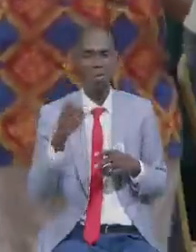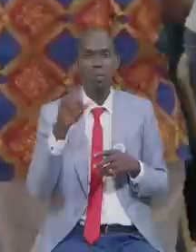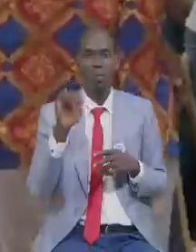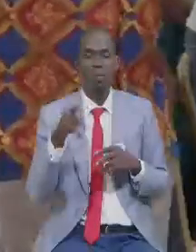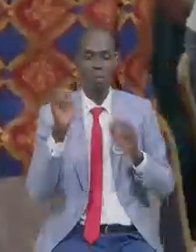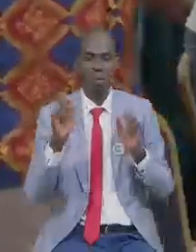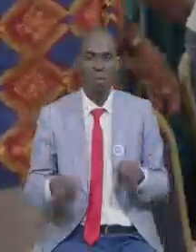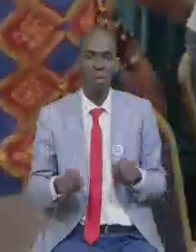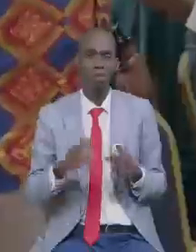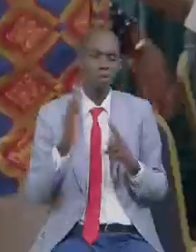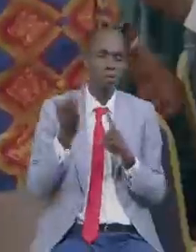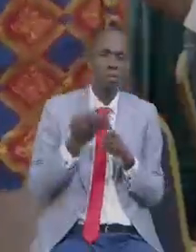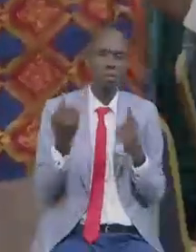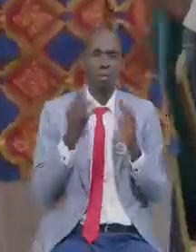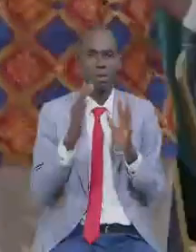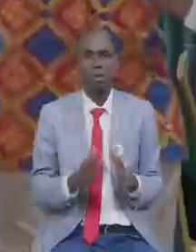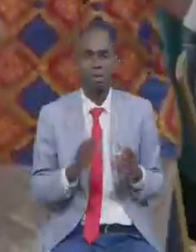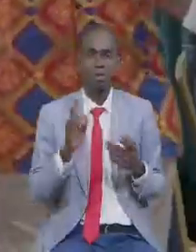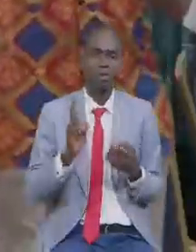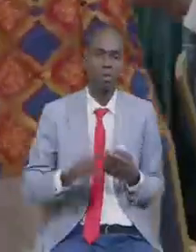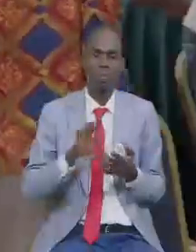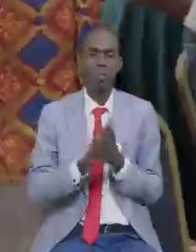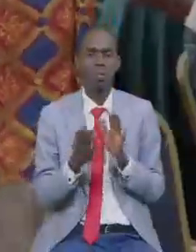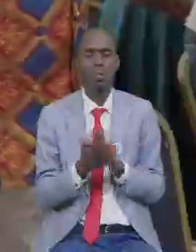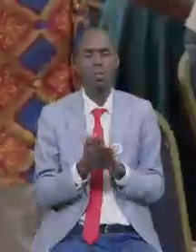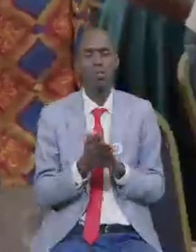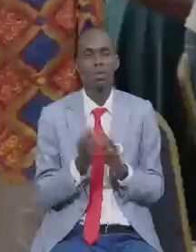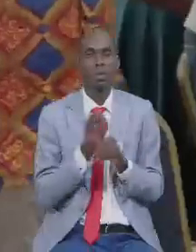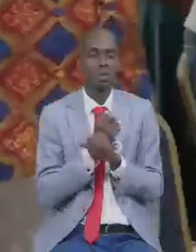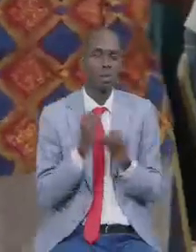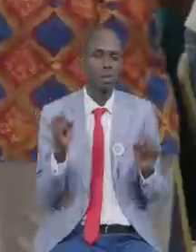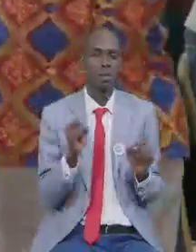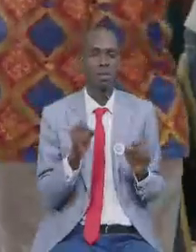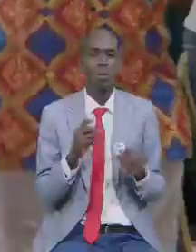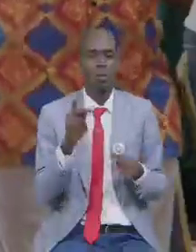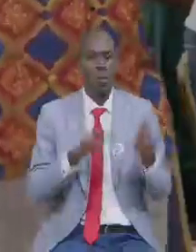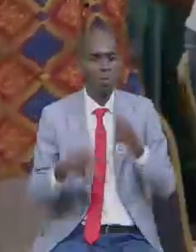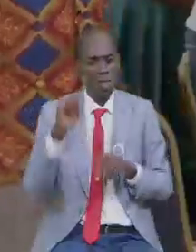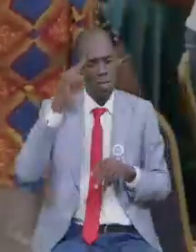to Christ. No, they thought he could not.